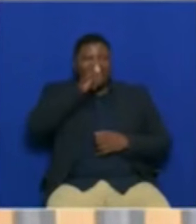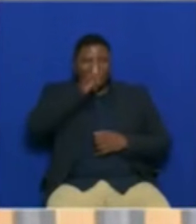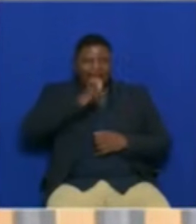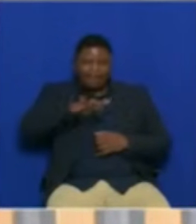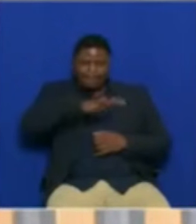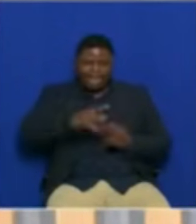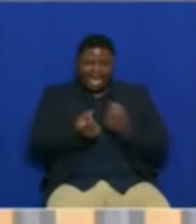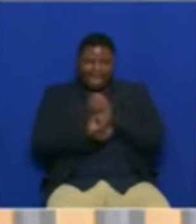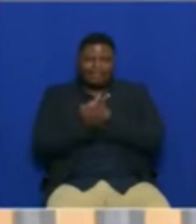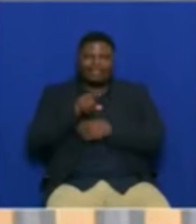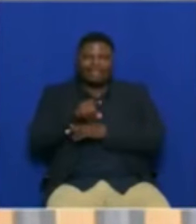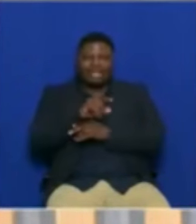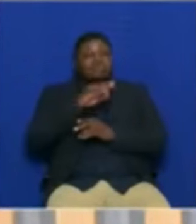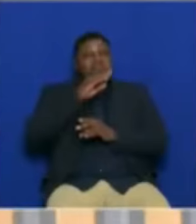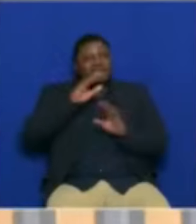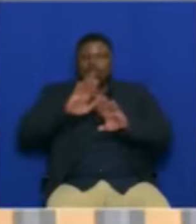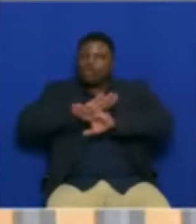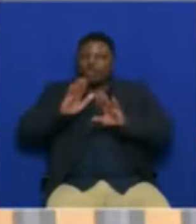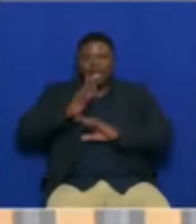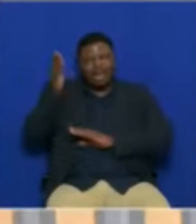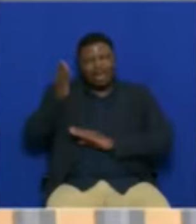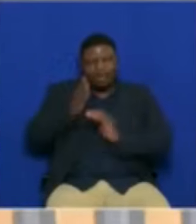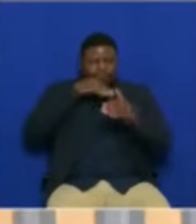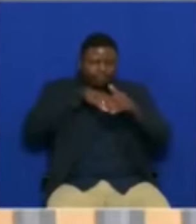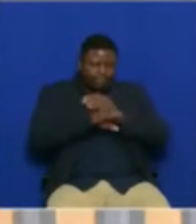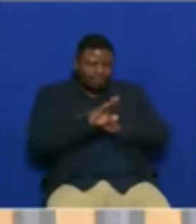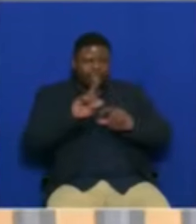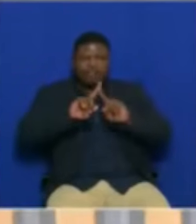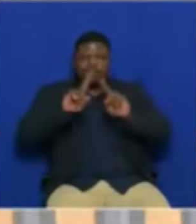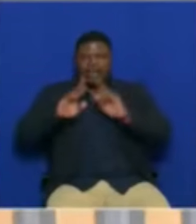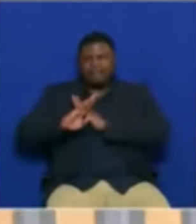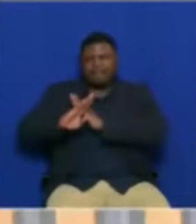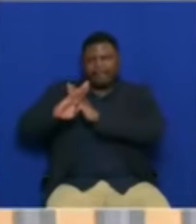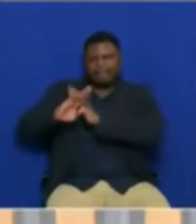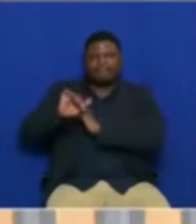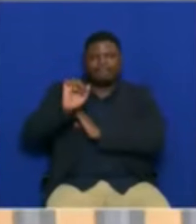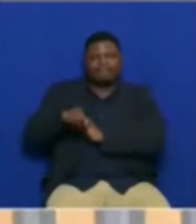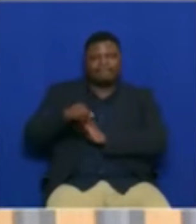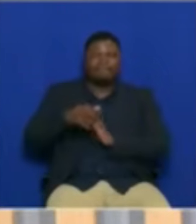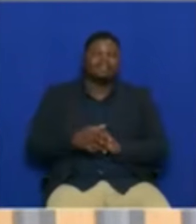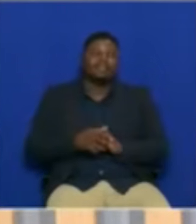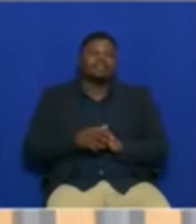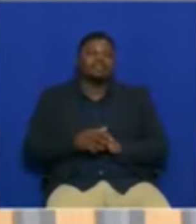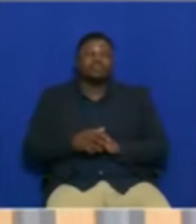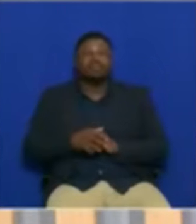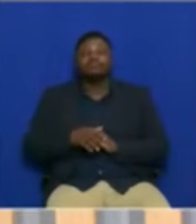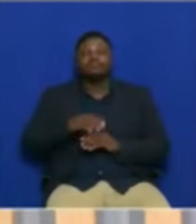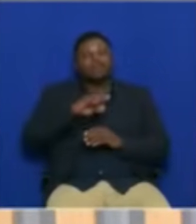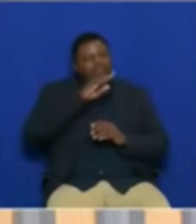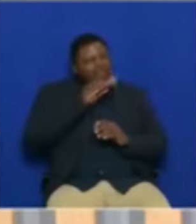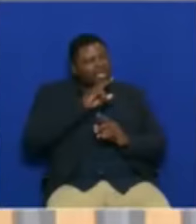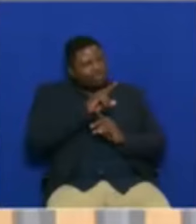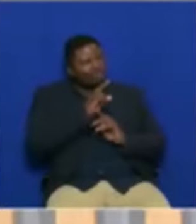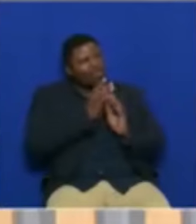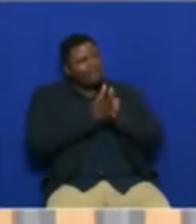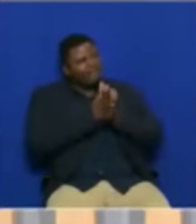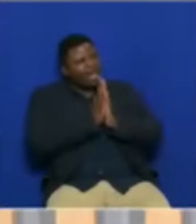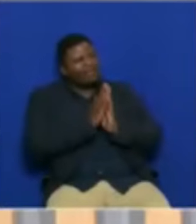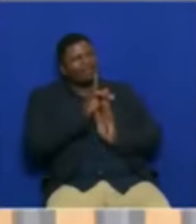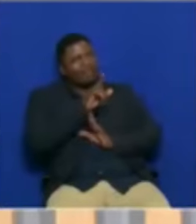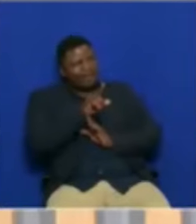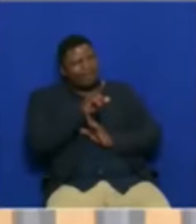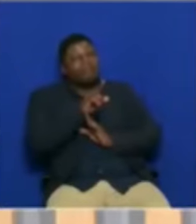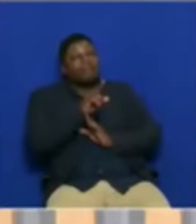you were asking for a bail condition that in fact has absolutely nothing to do with the matter that is before